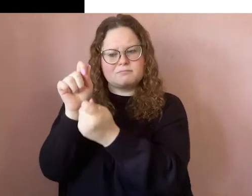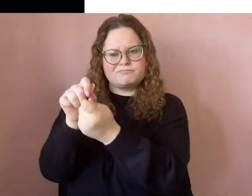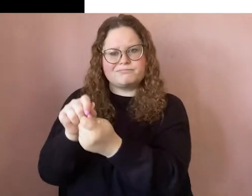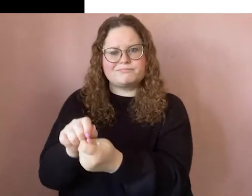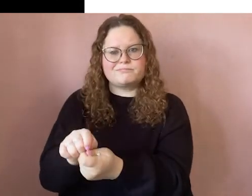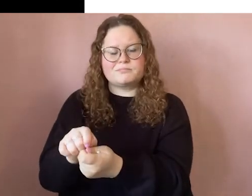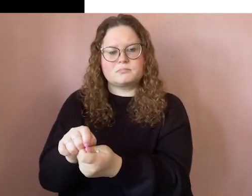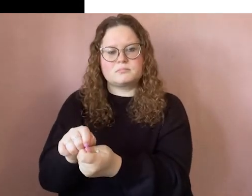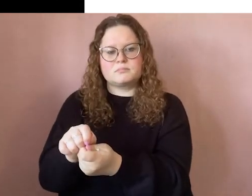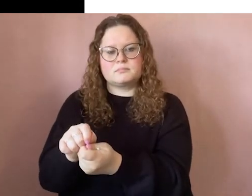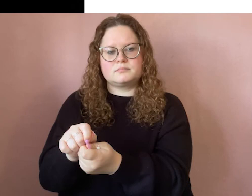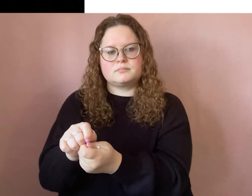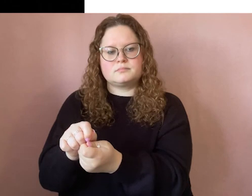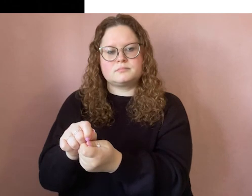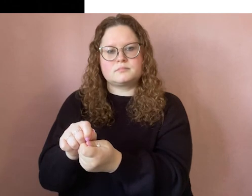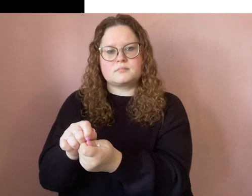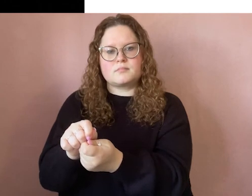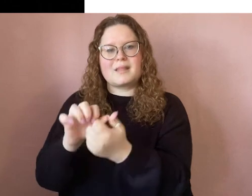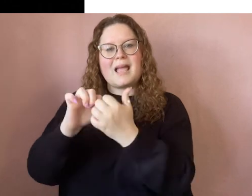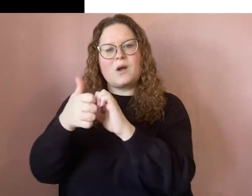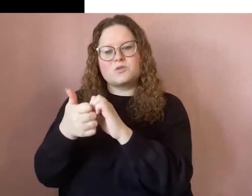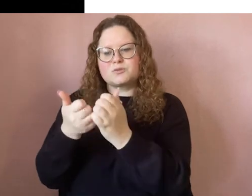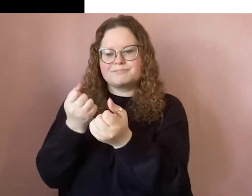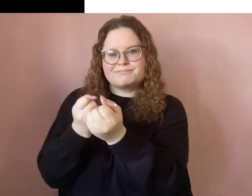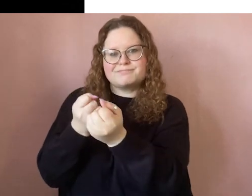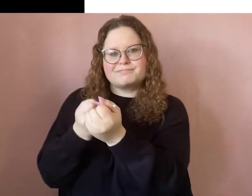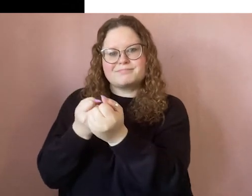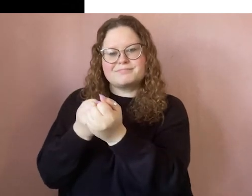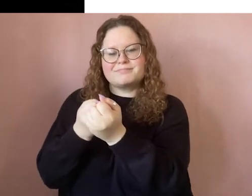He's not saying right across my head what I'm not saying.